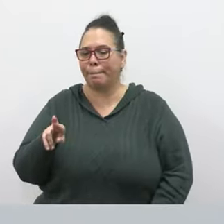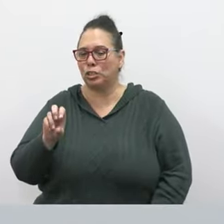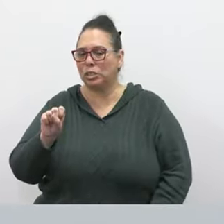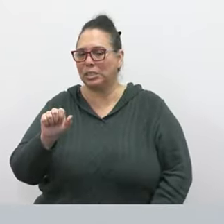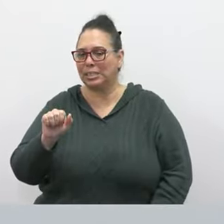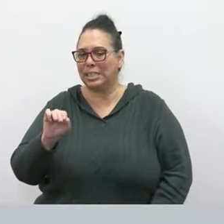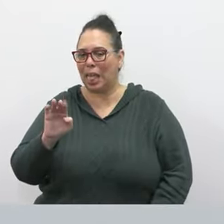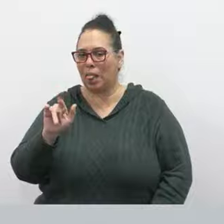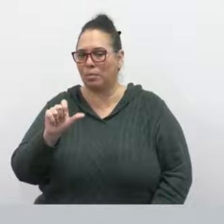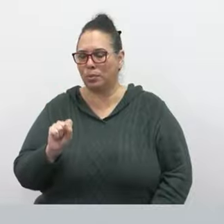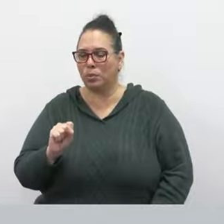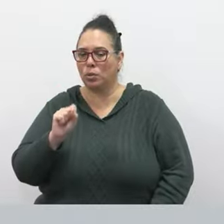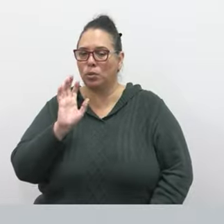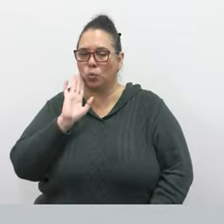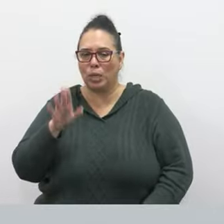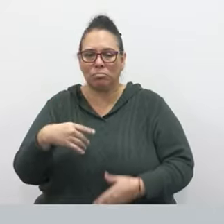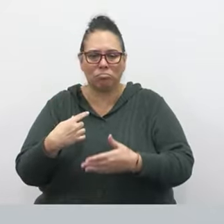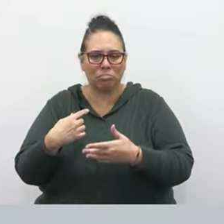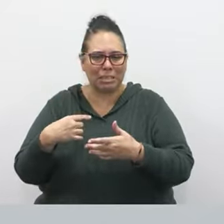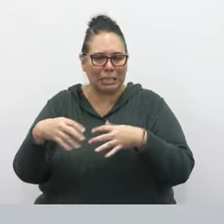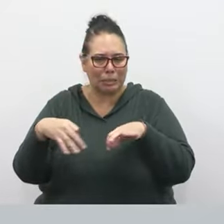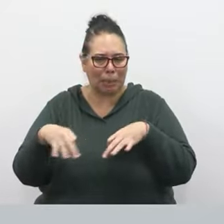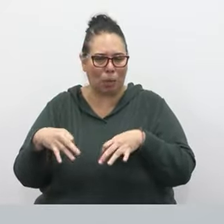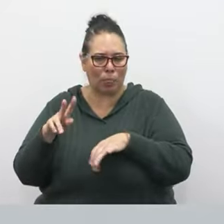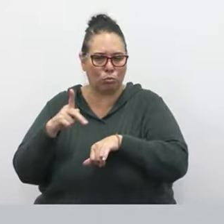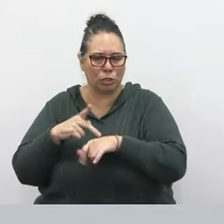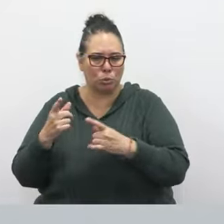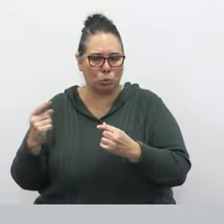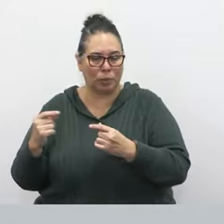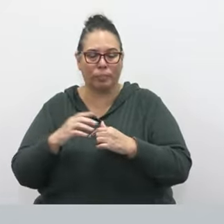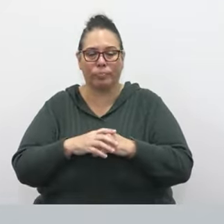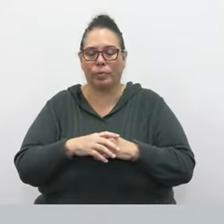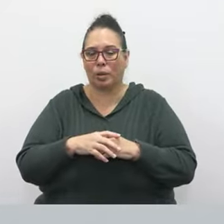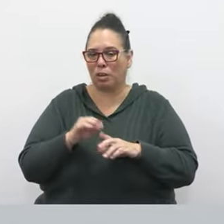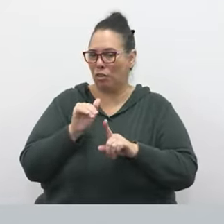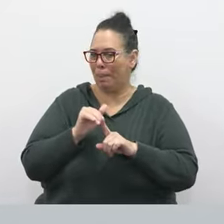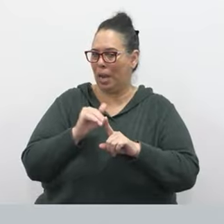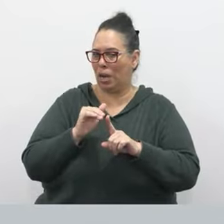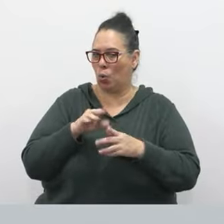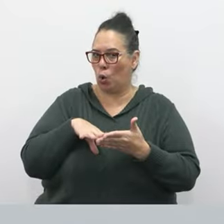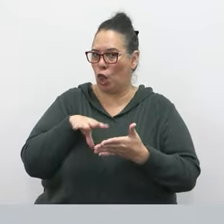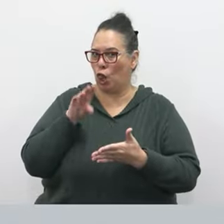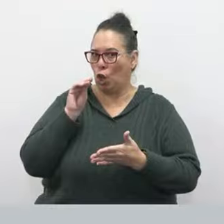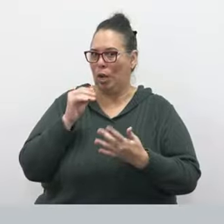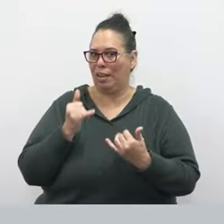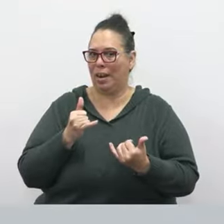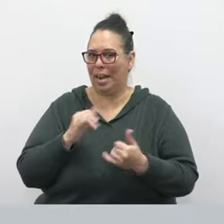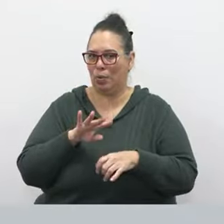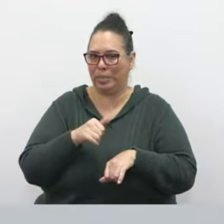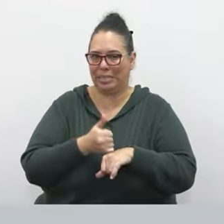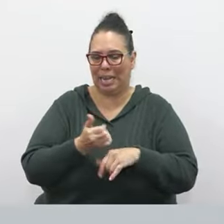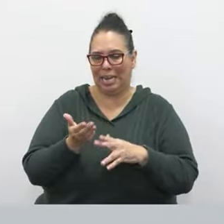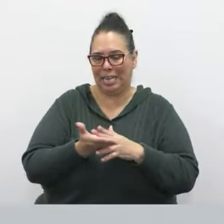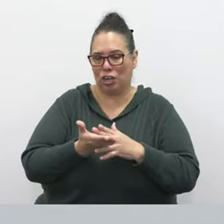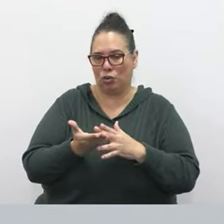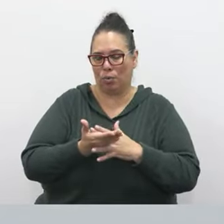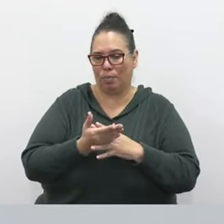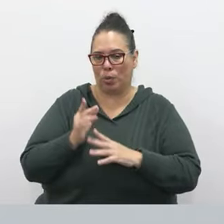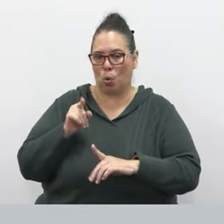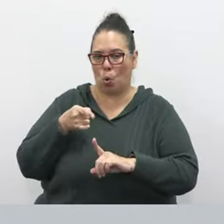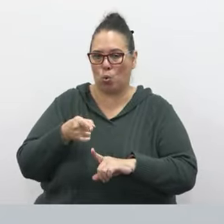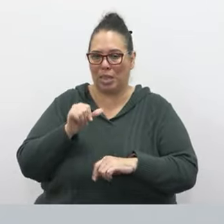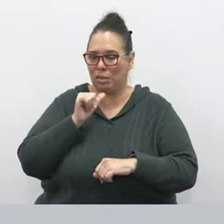are doing with that. But it's just a reminder that as we're learning our way into this, as we're setting interim goals that don't yet have a target